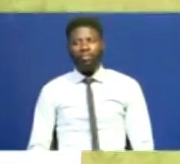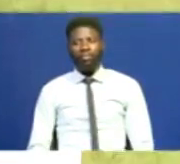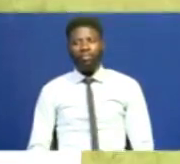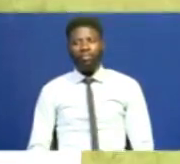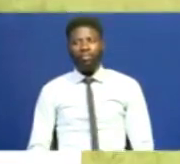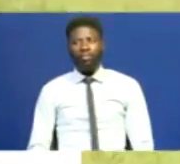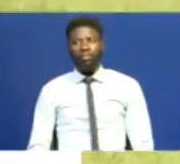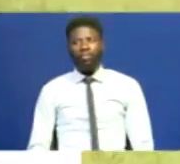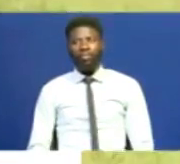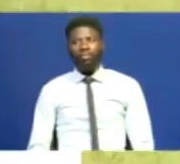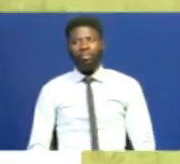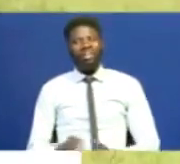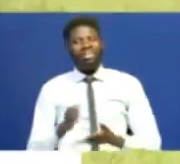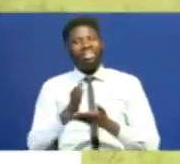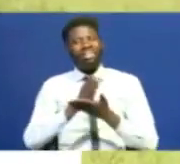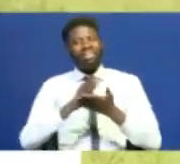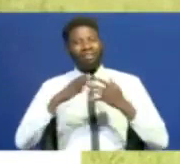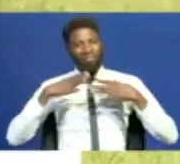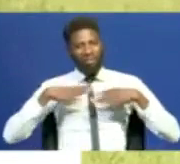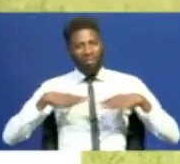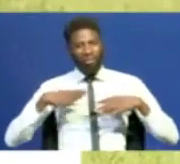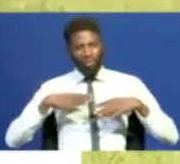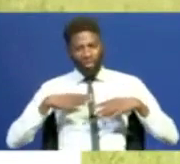Kuna watu wengine wanaishi karibu na milima.